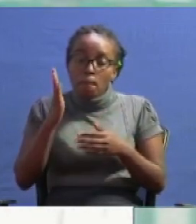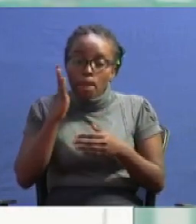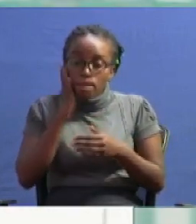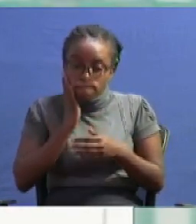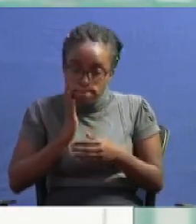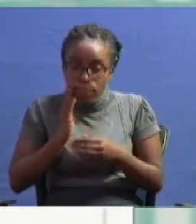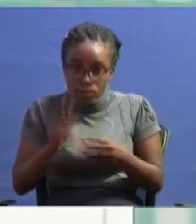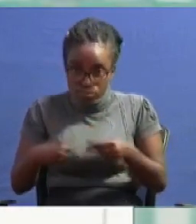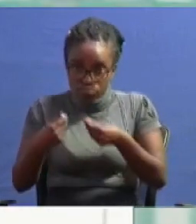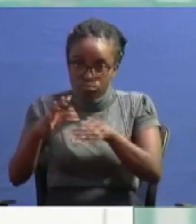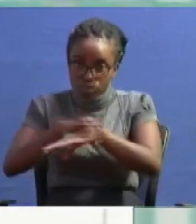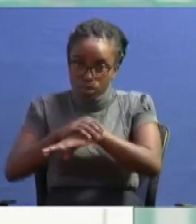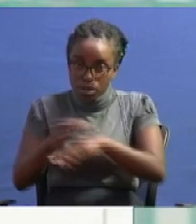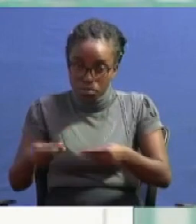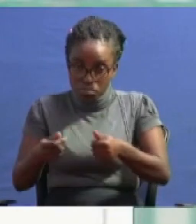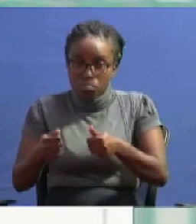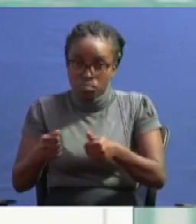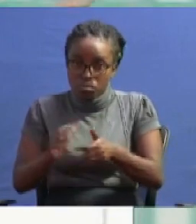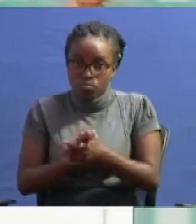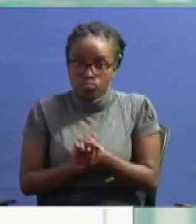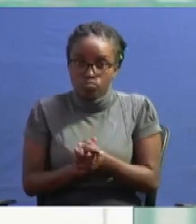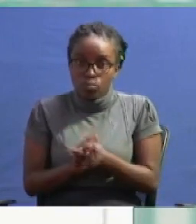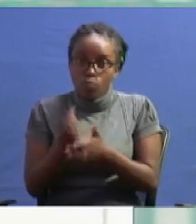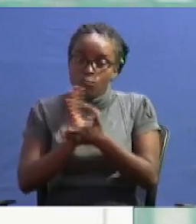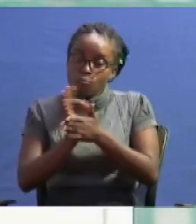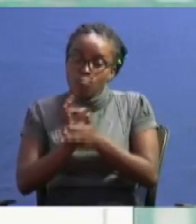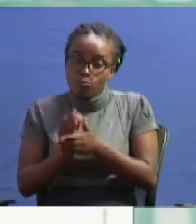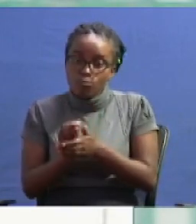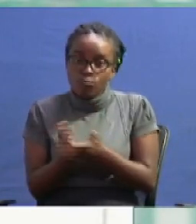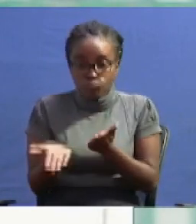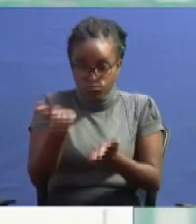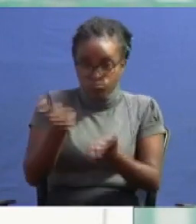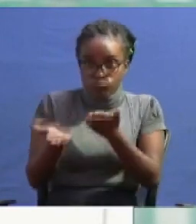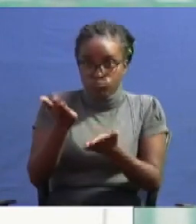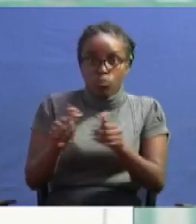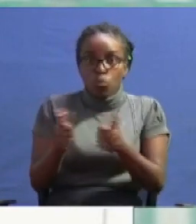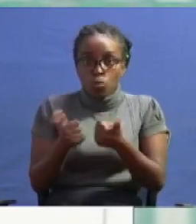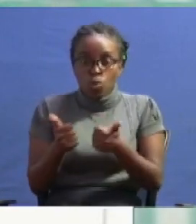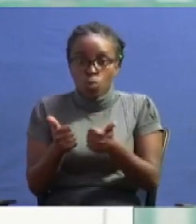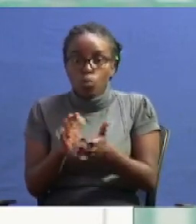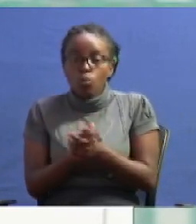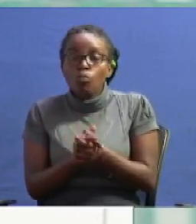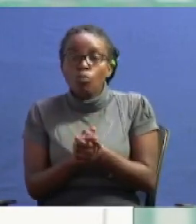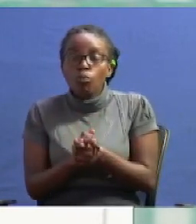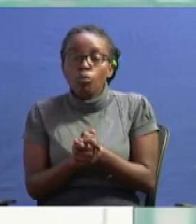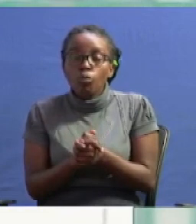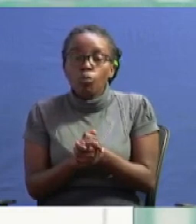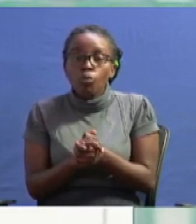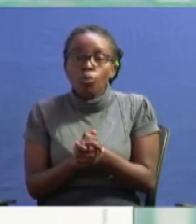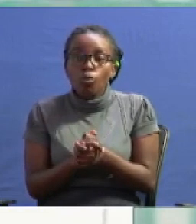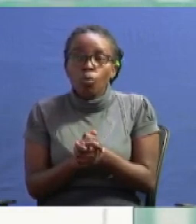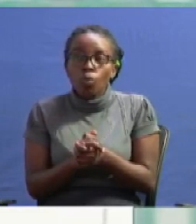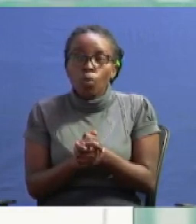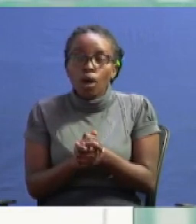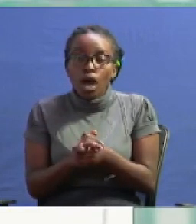the equalization fund. Let me understand this. Because we assume that just because a region is we assume